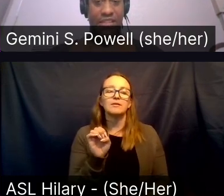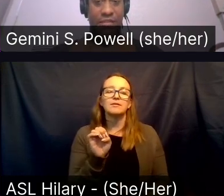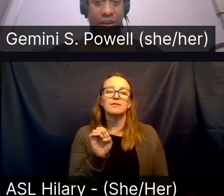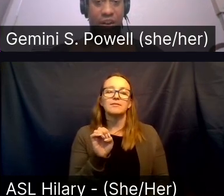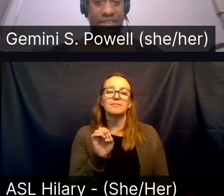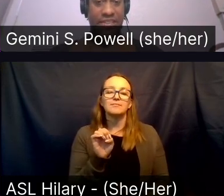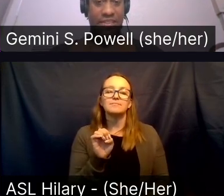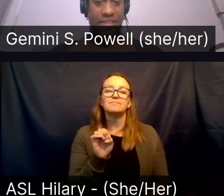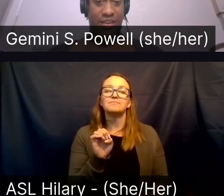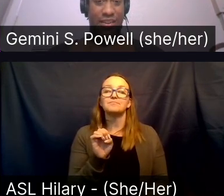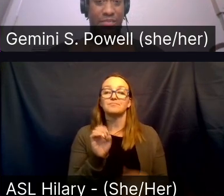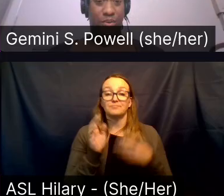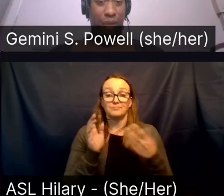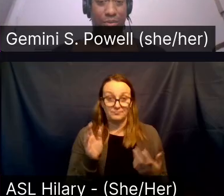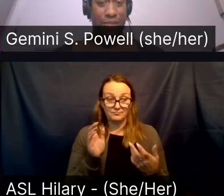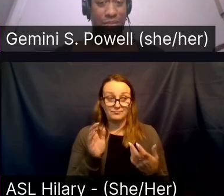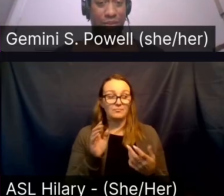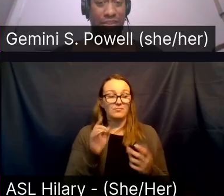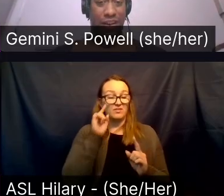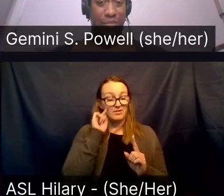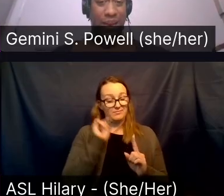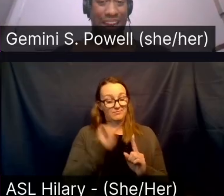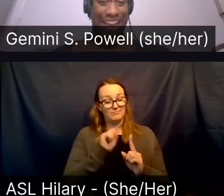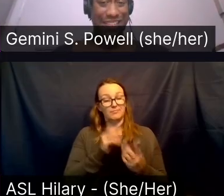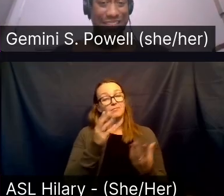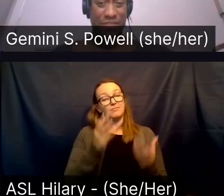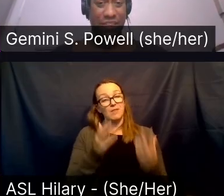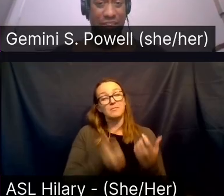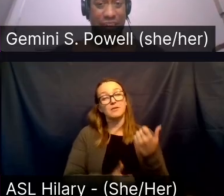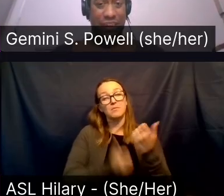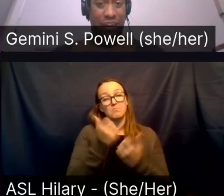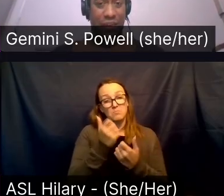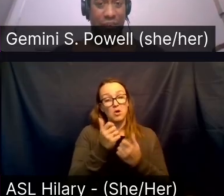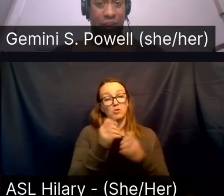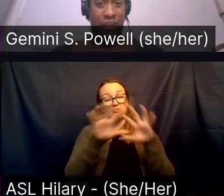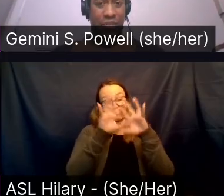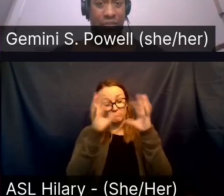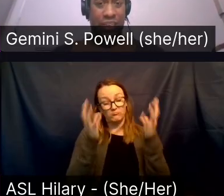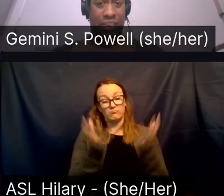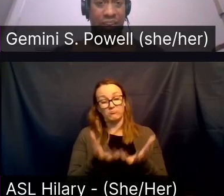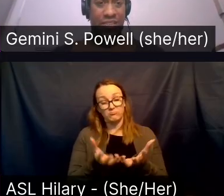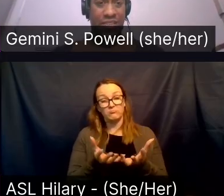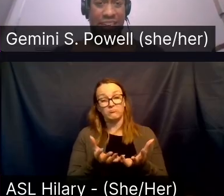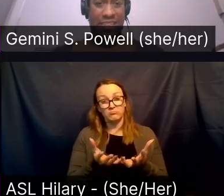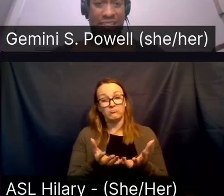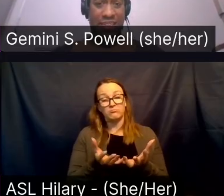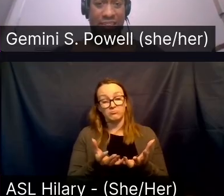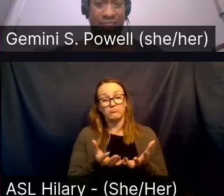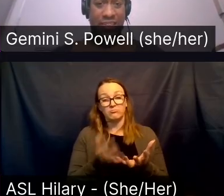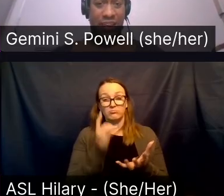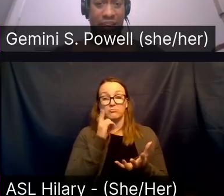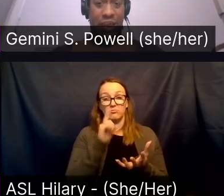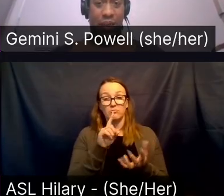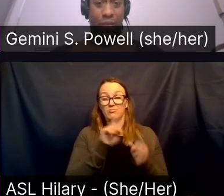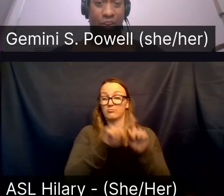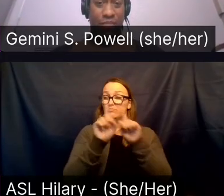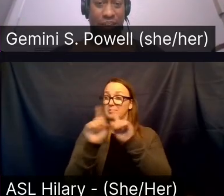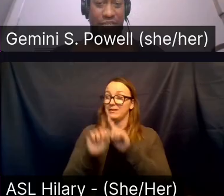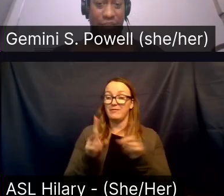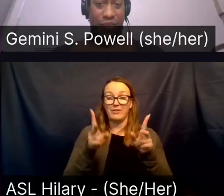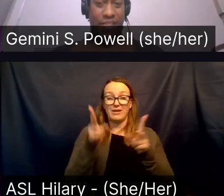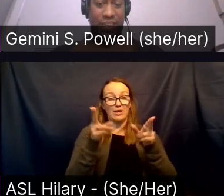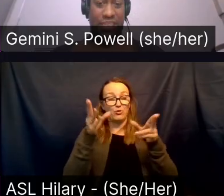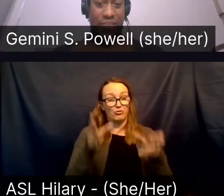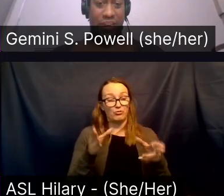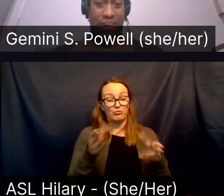And as far as it's concerned, it's probably the most comprehensive of the editors that exists. One of